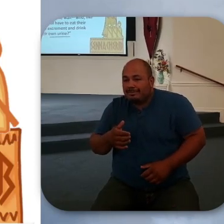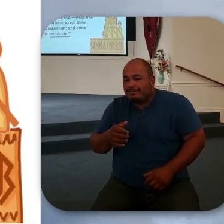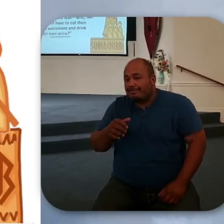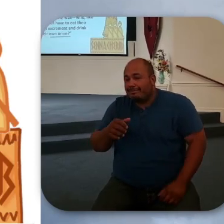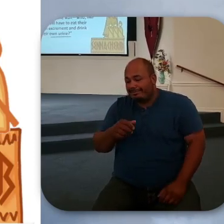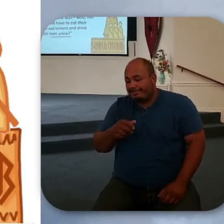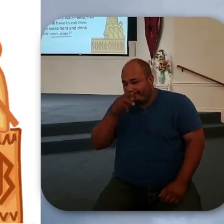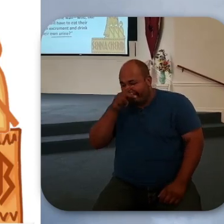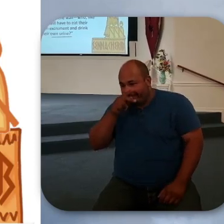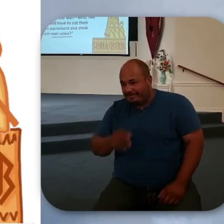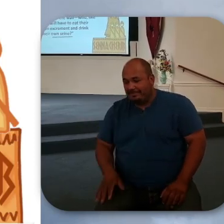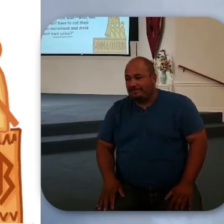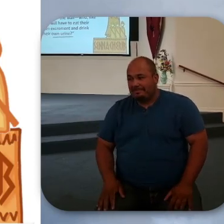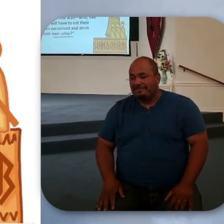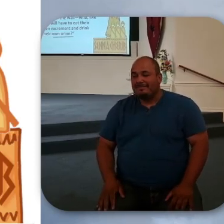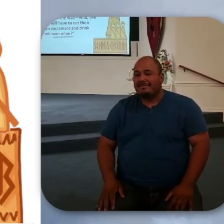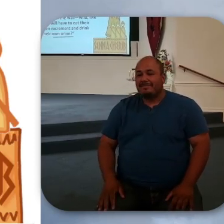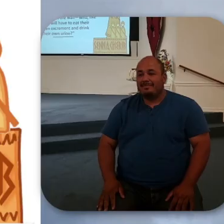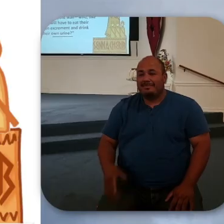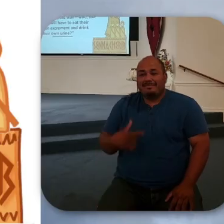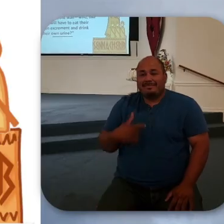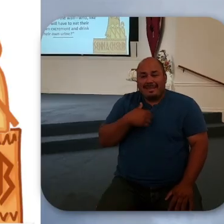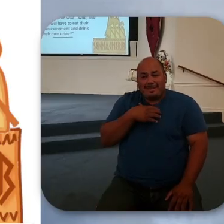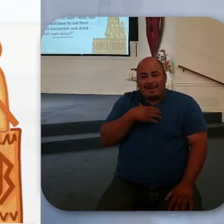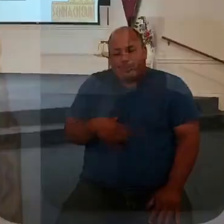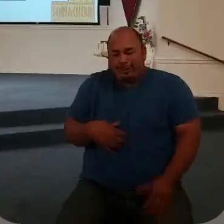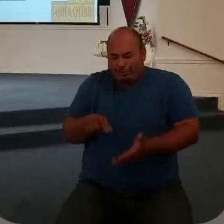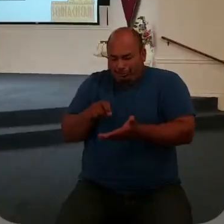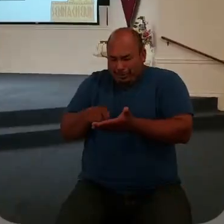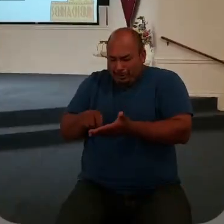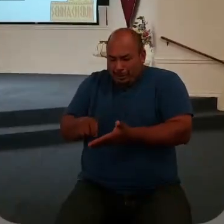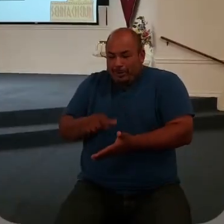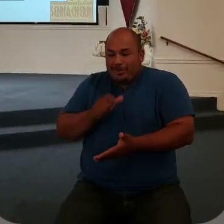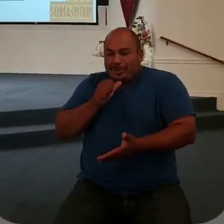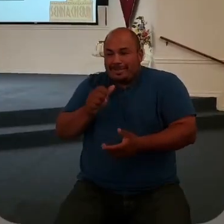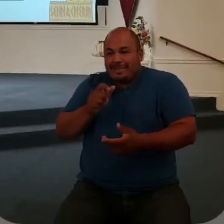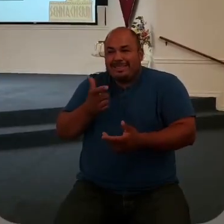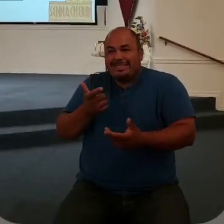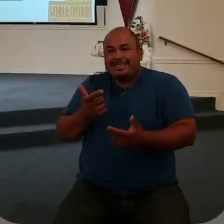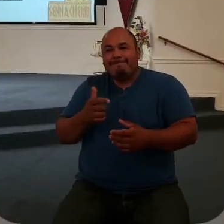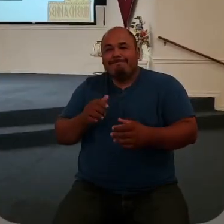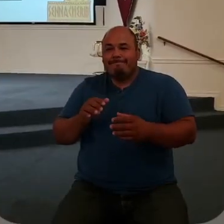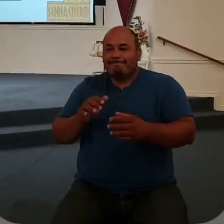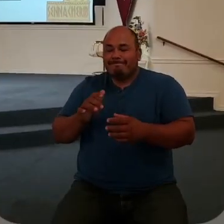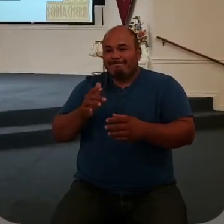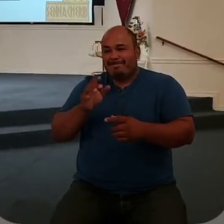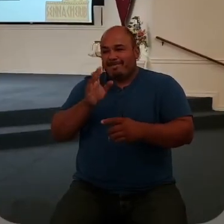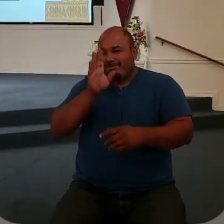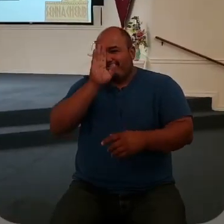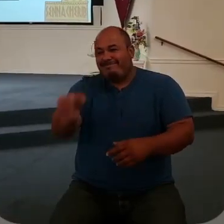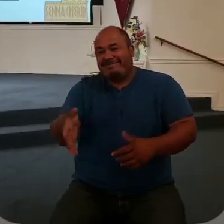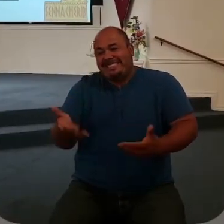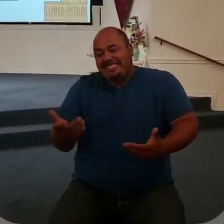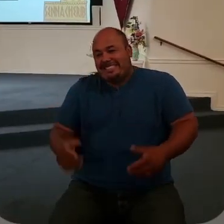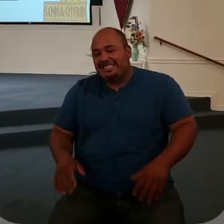Sometimes I wish the writers of Scripture weren't quite so careful to tell us exactly what was said.